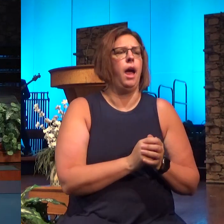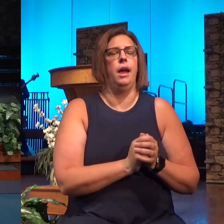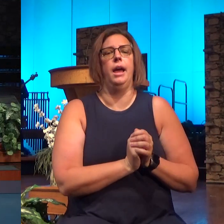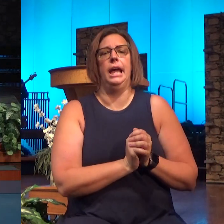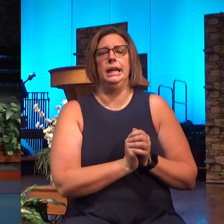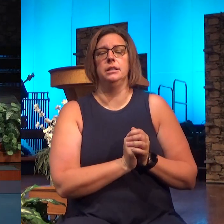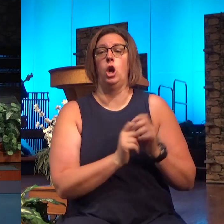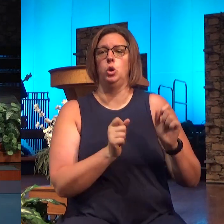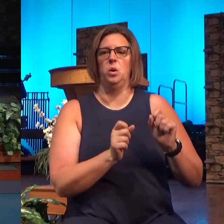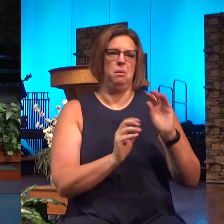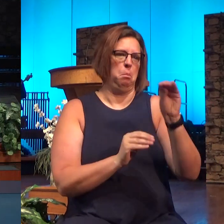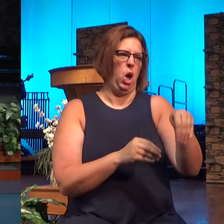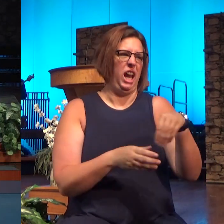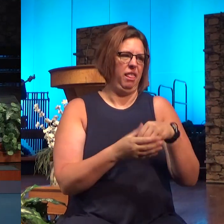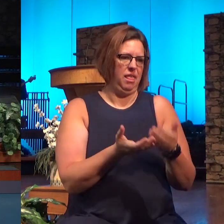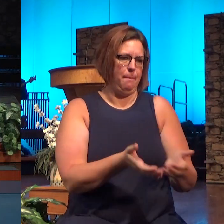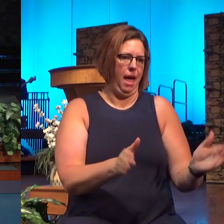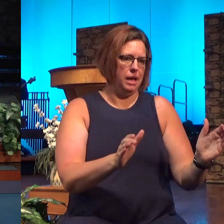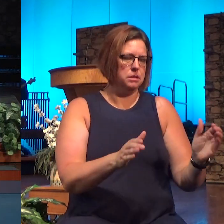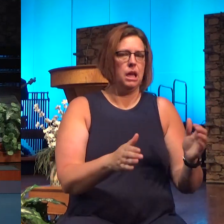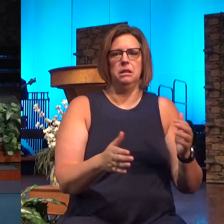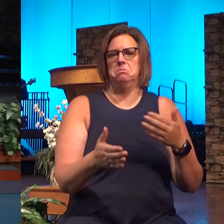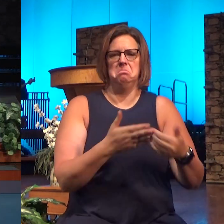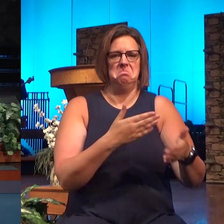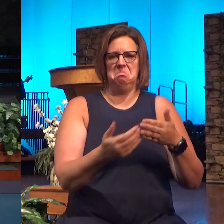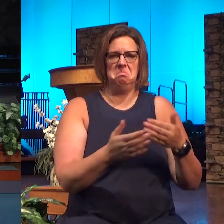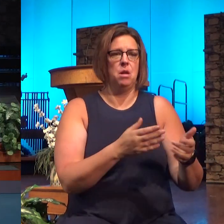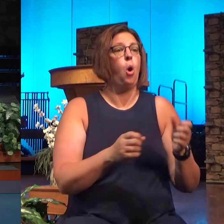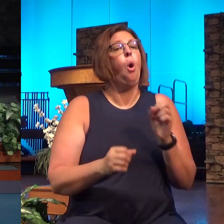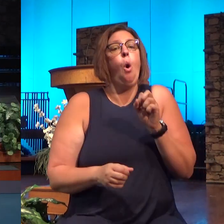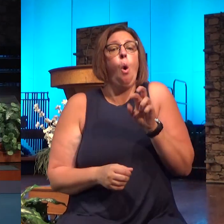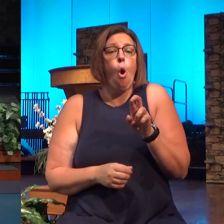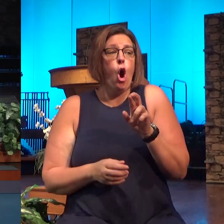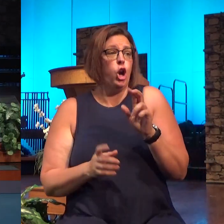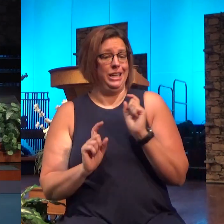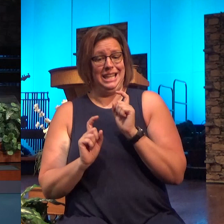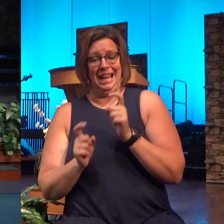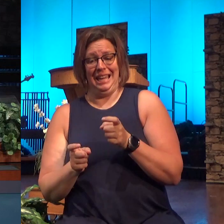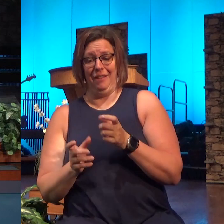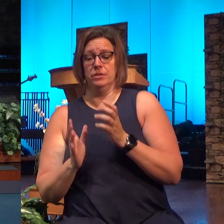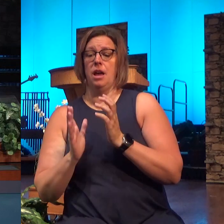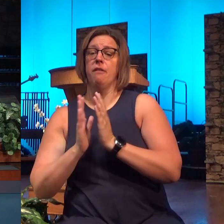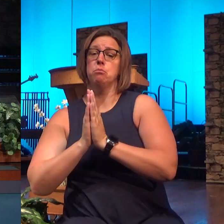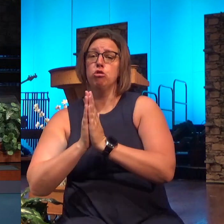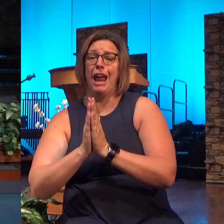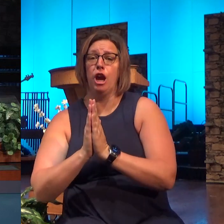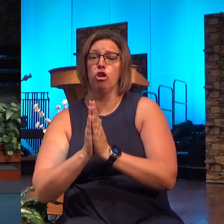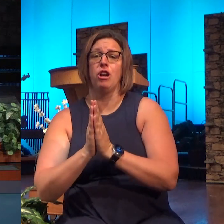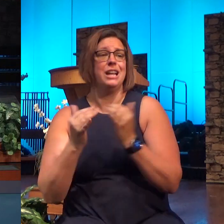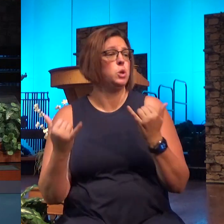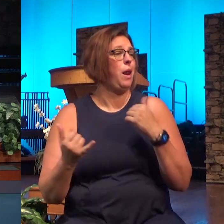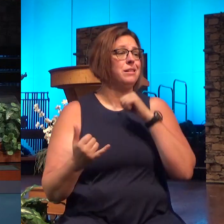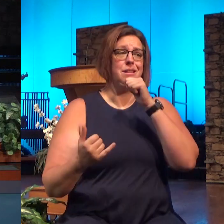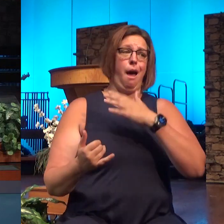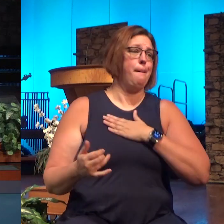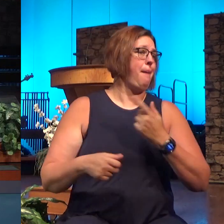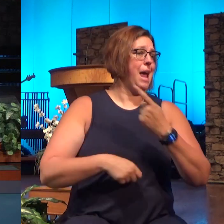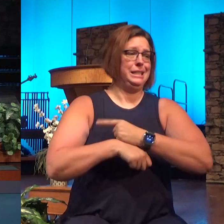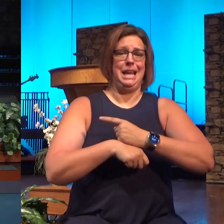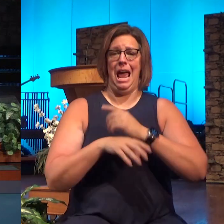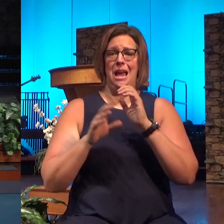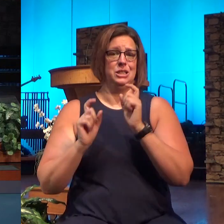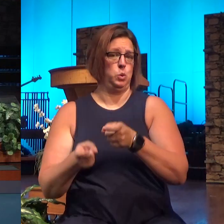to the baskets today or out in the lobby in any way, or if it's a gift of prayer or abundance, if this today is not your day to give your